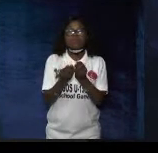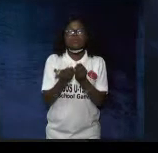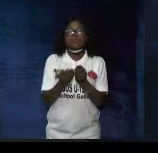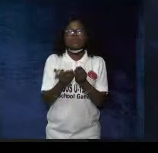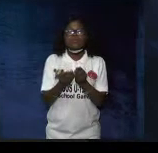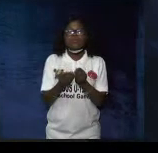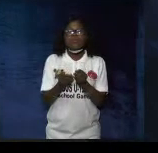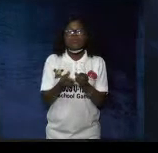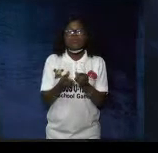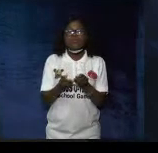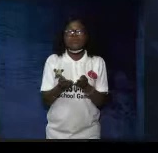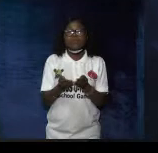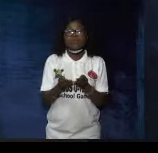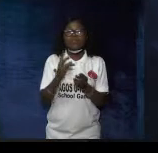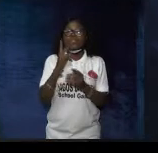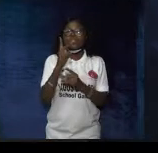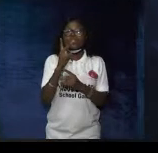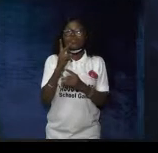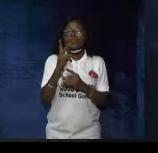this angle